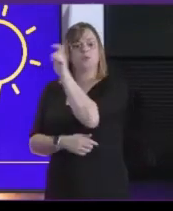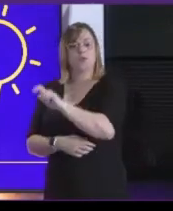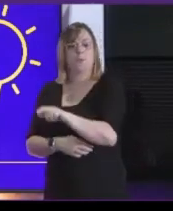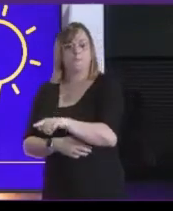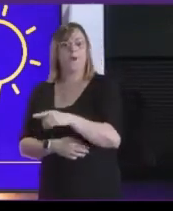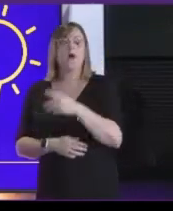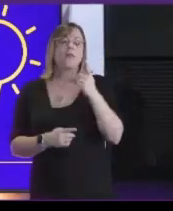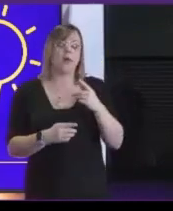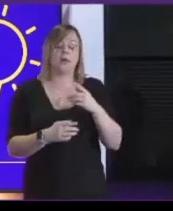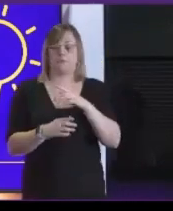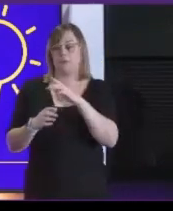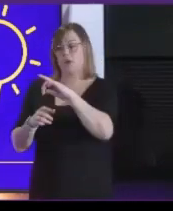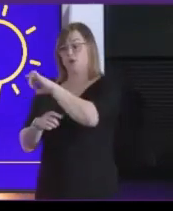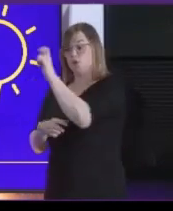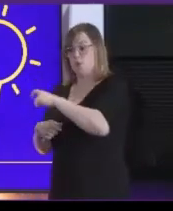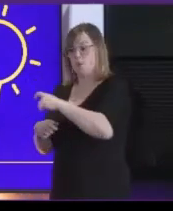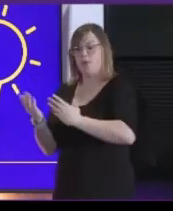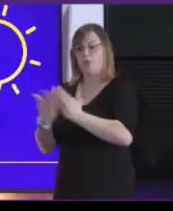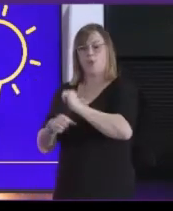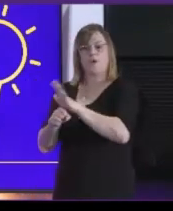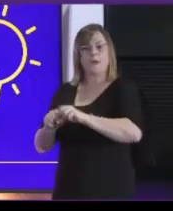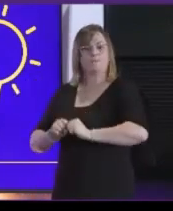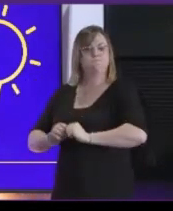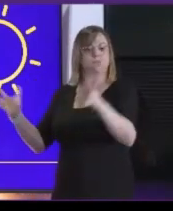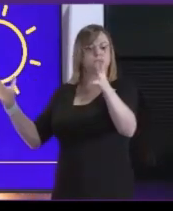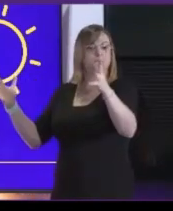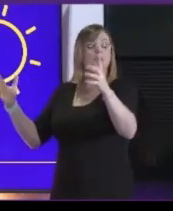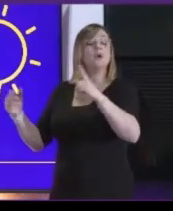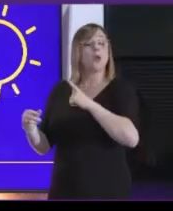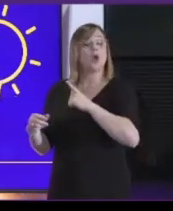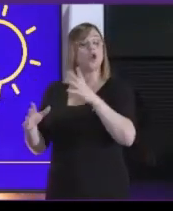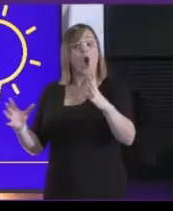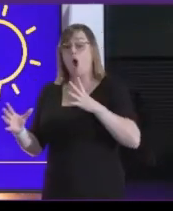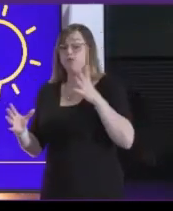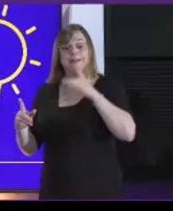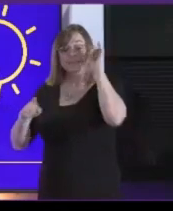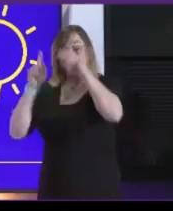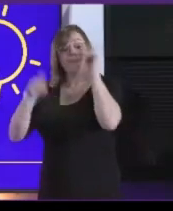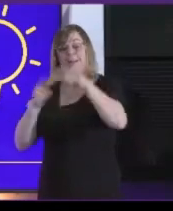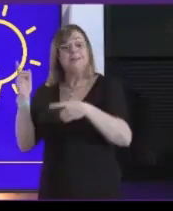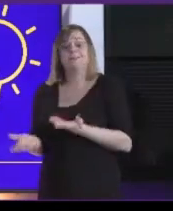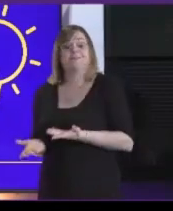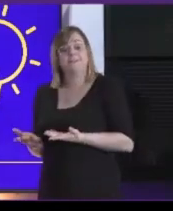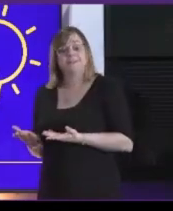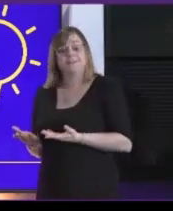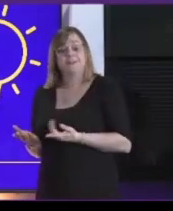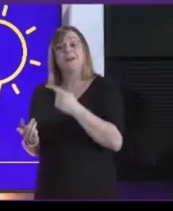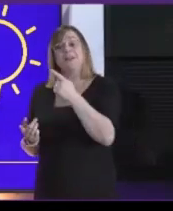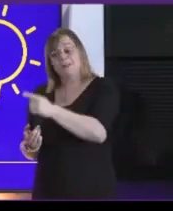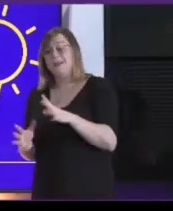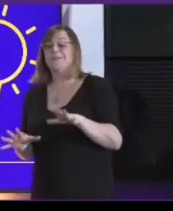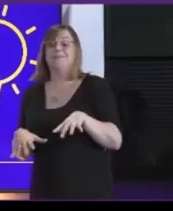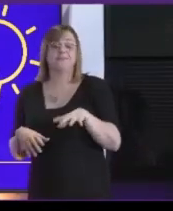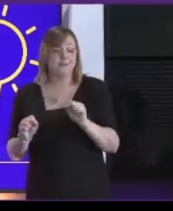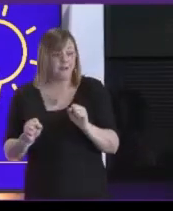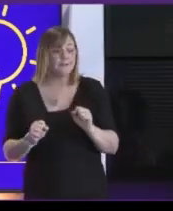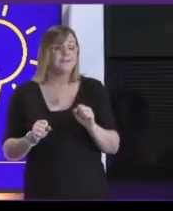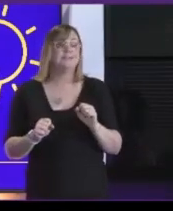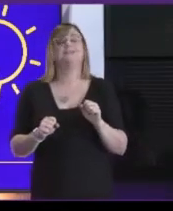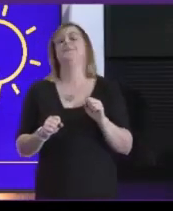small company called Zoom got so big because they had done the innovation beforehand. They started